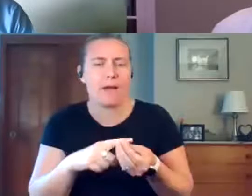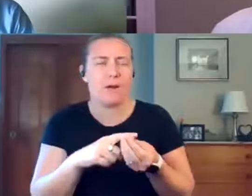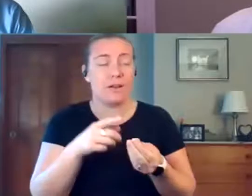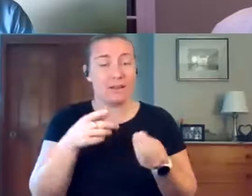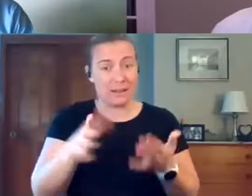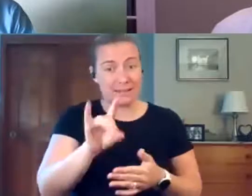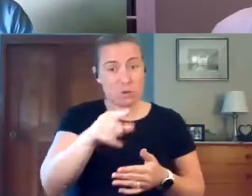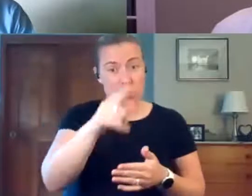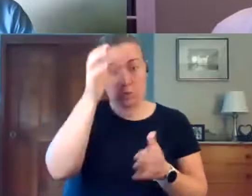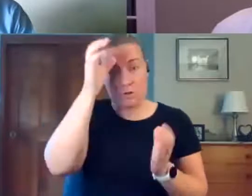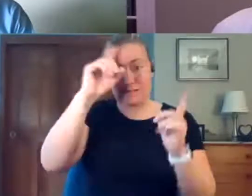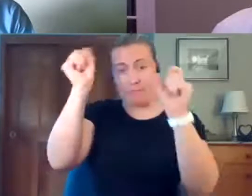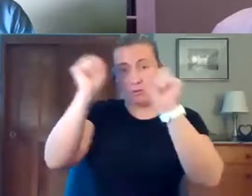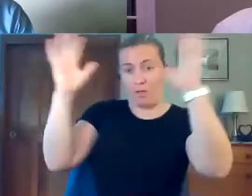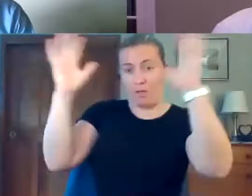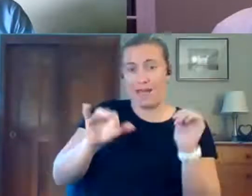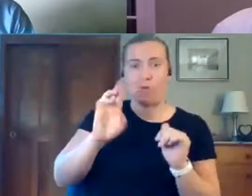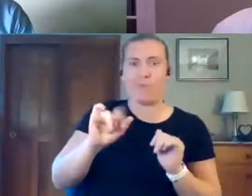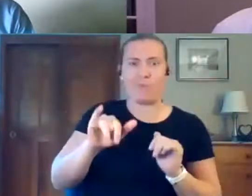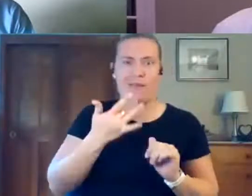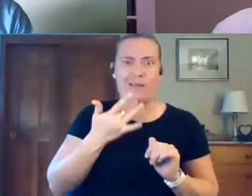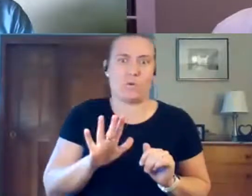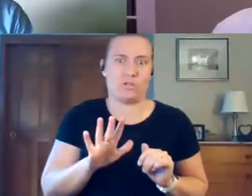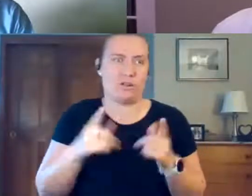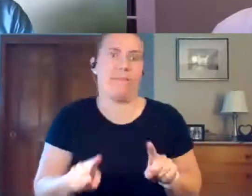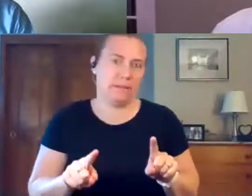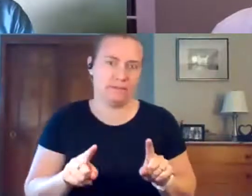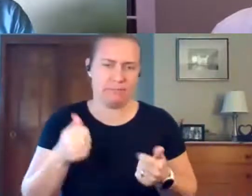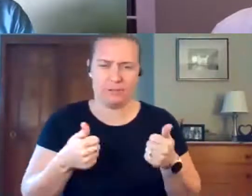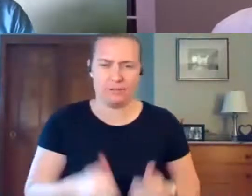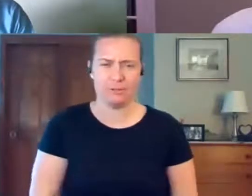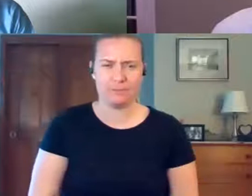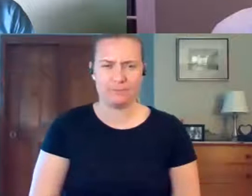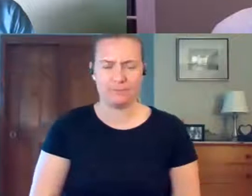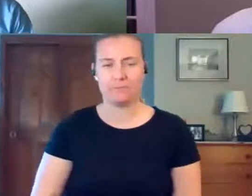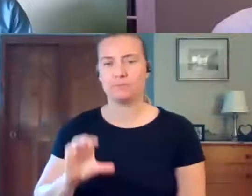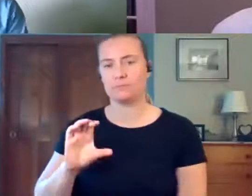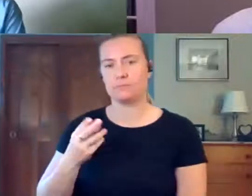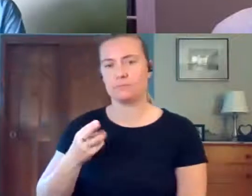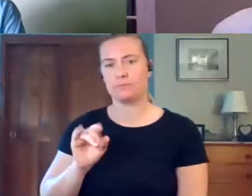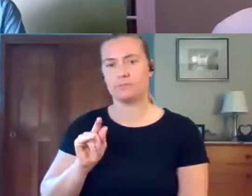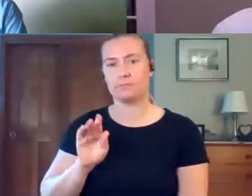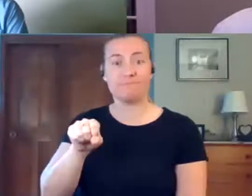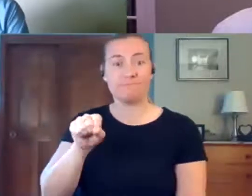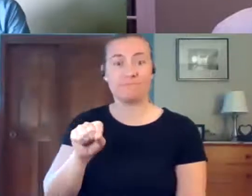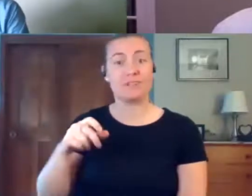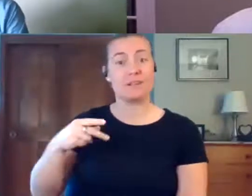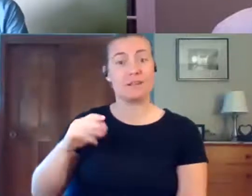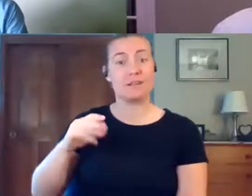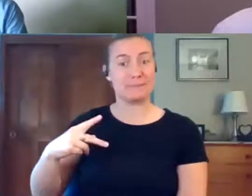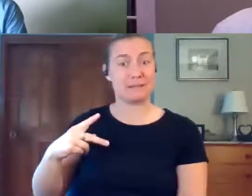that, or did that just happen to be a fortunate outcome? So the primary care providers were actually part of my original K